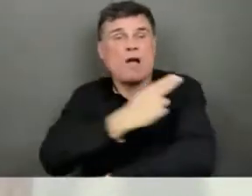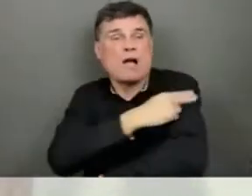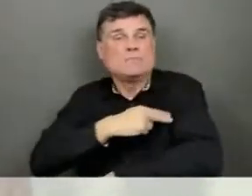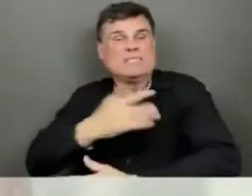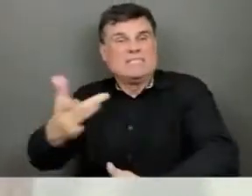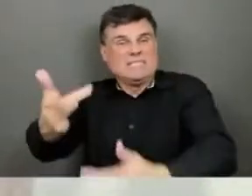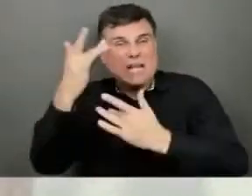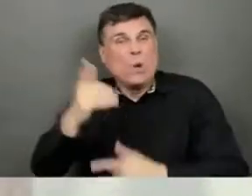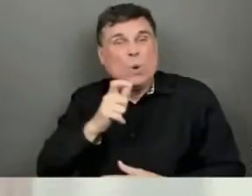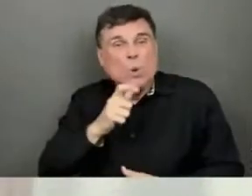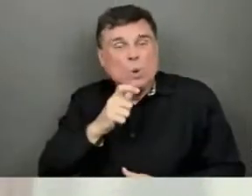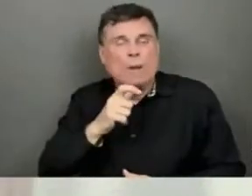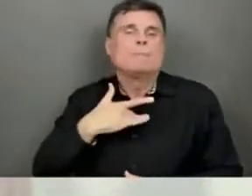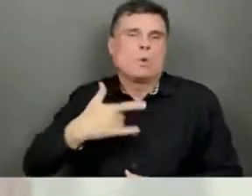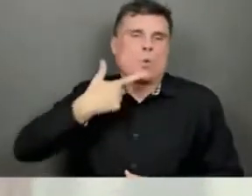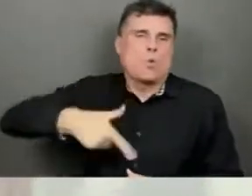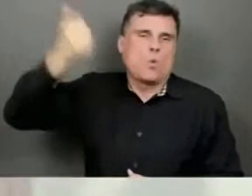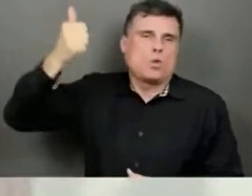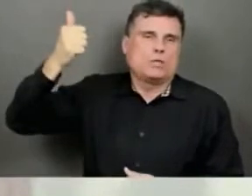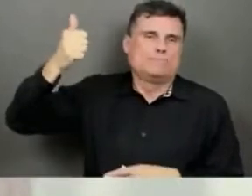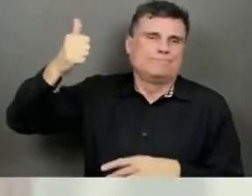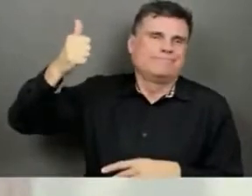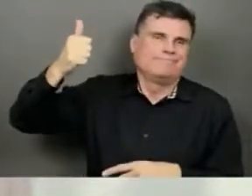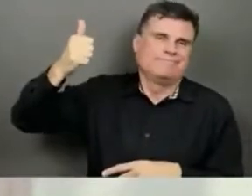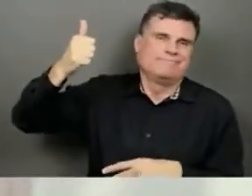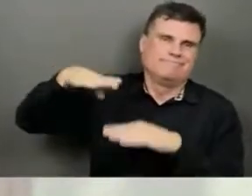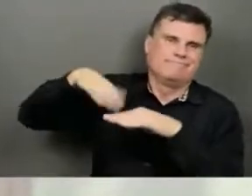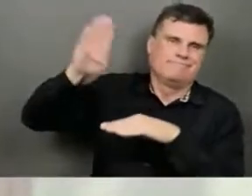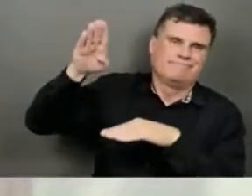and seniors. So our